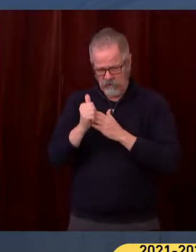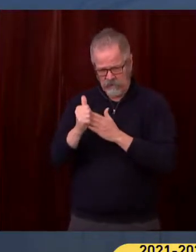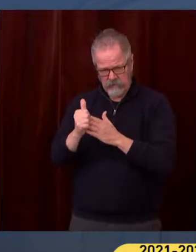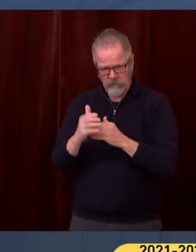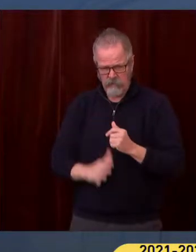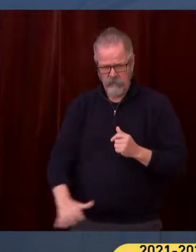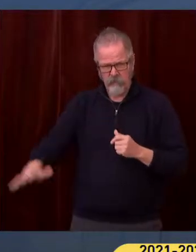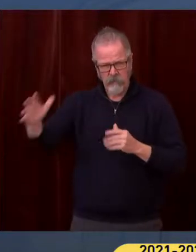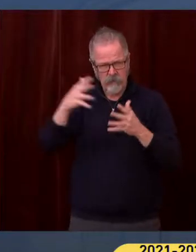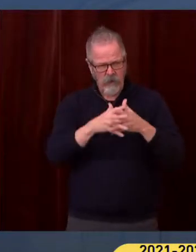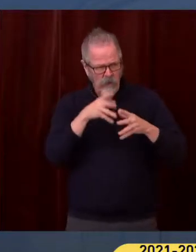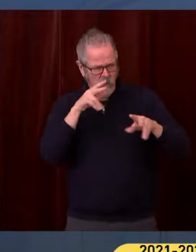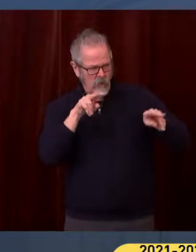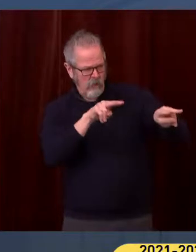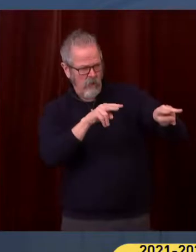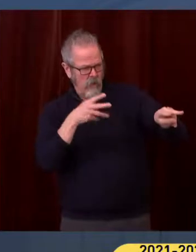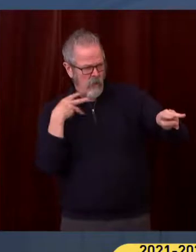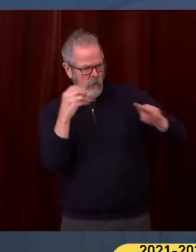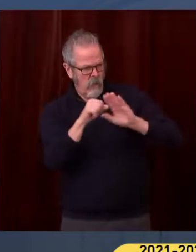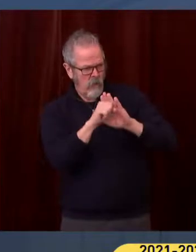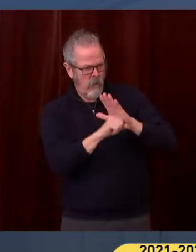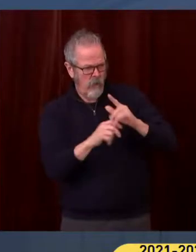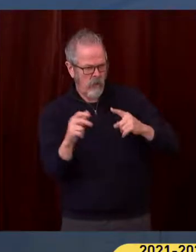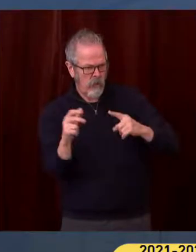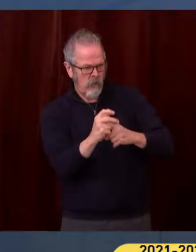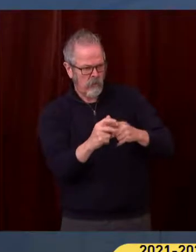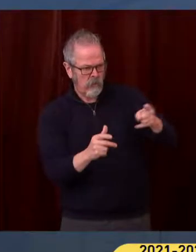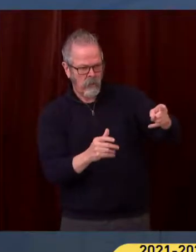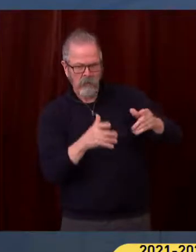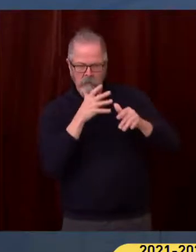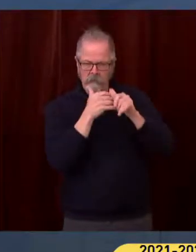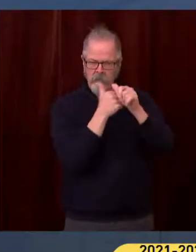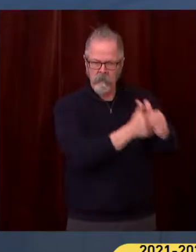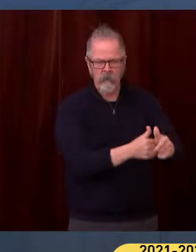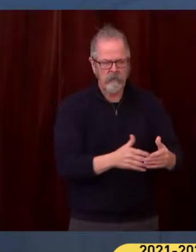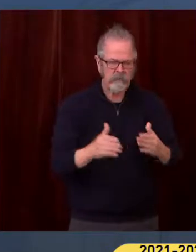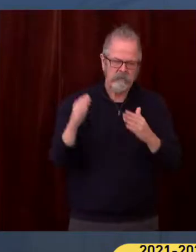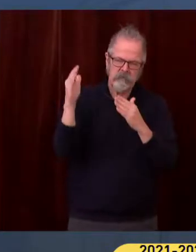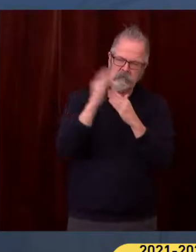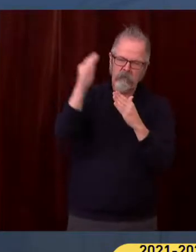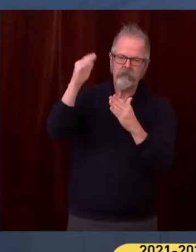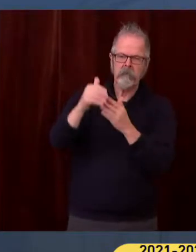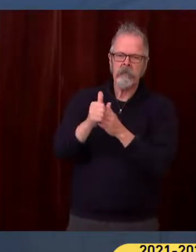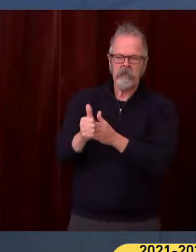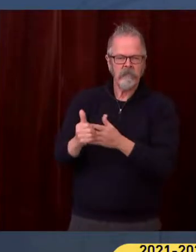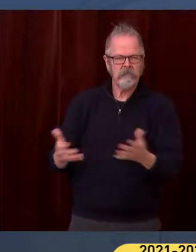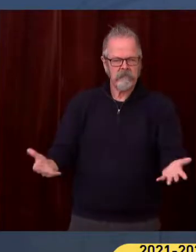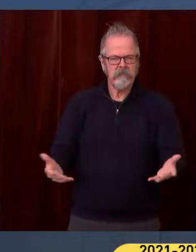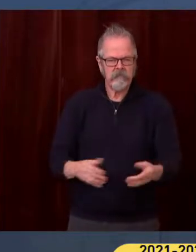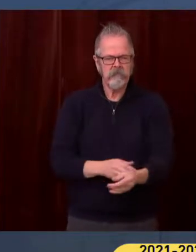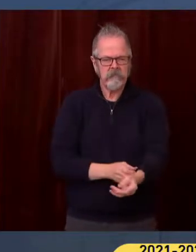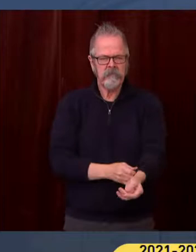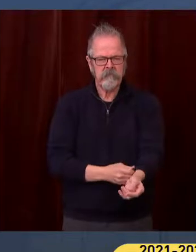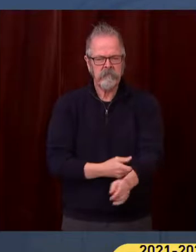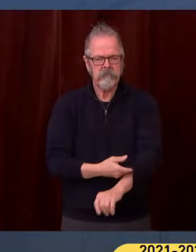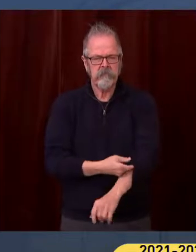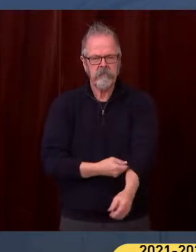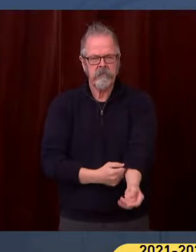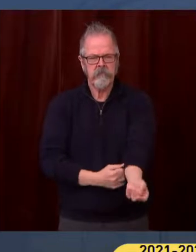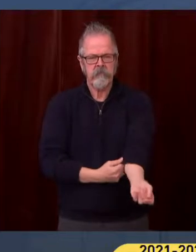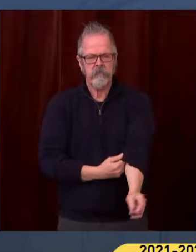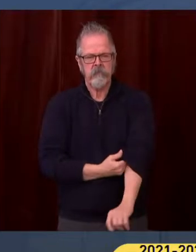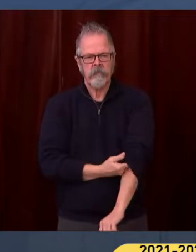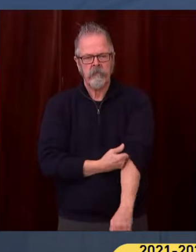improvements. R there's more that we can do. R Passing this legislation sends the signal that Washington is open for business, and it's a green